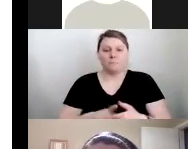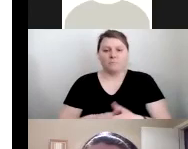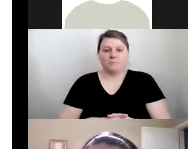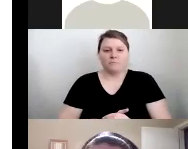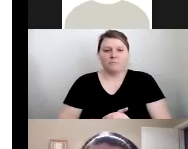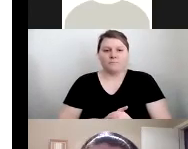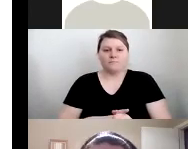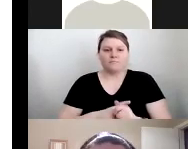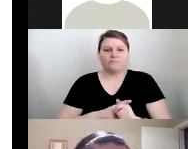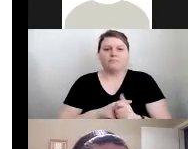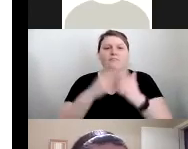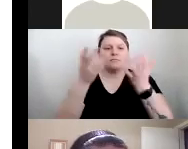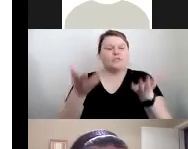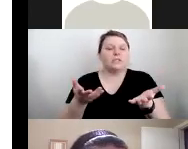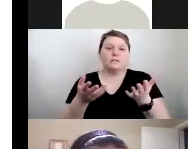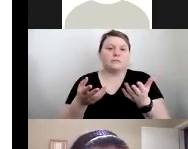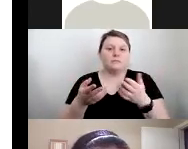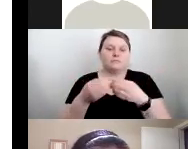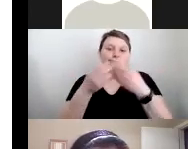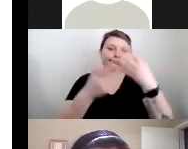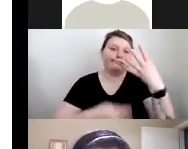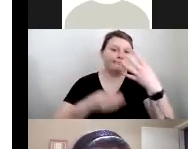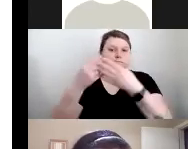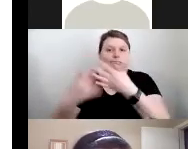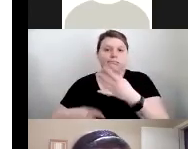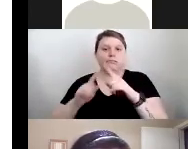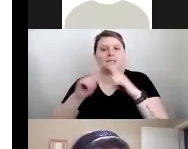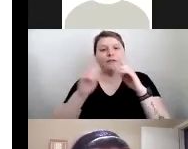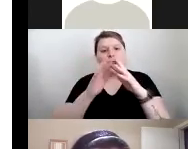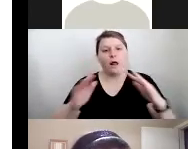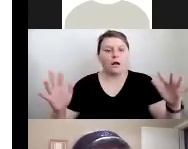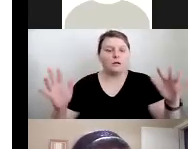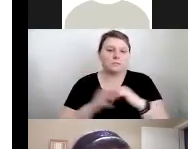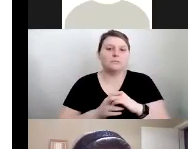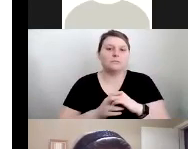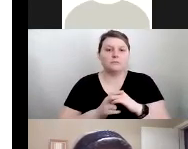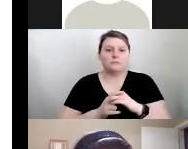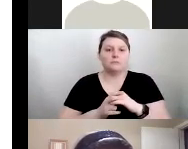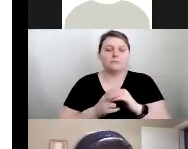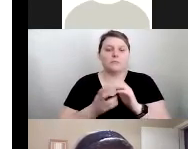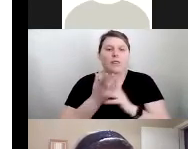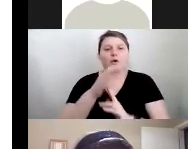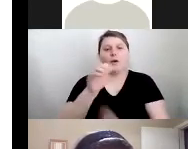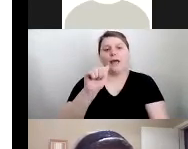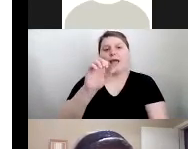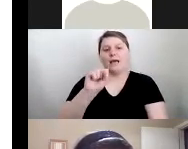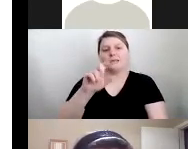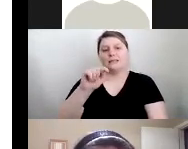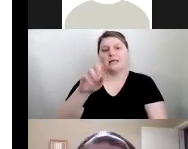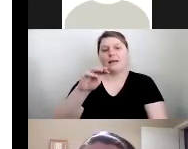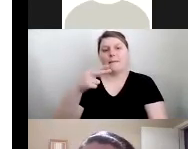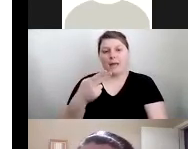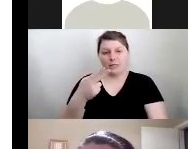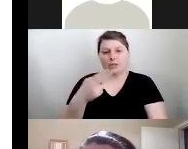And so just a snapshot of the various courses that are accredited by ASTMH, the American Society of Trop